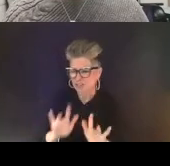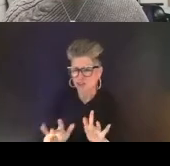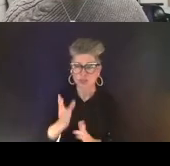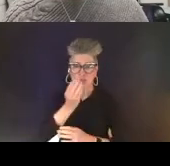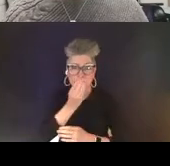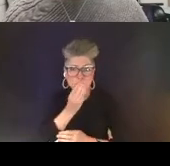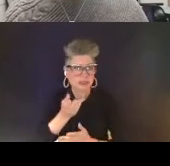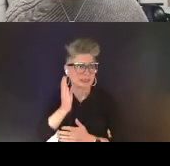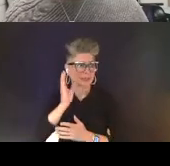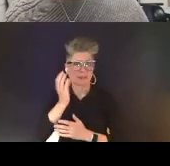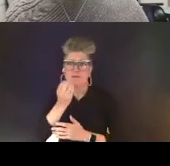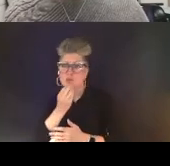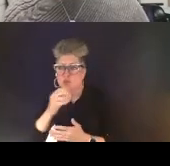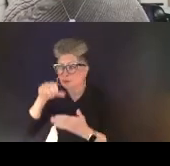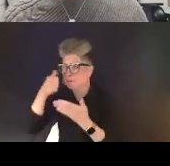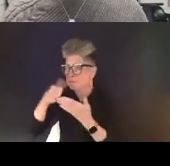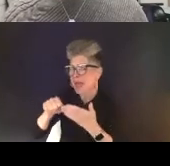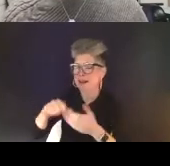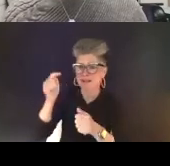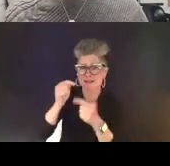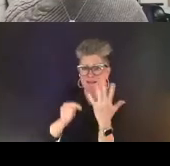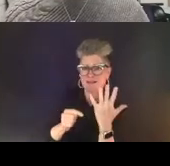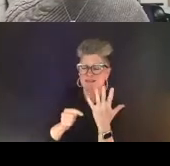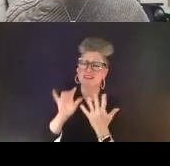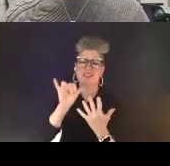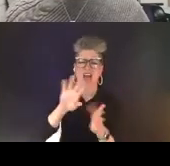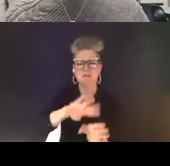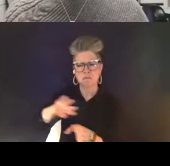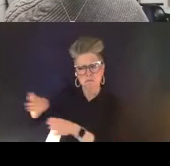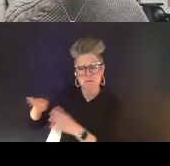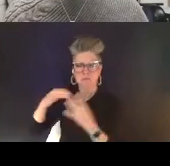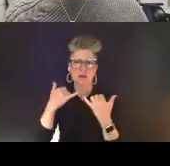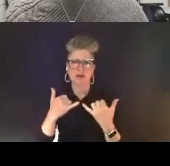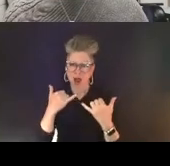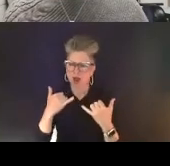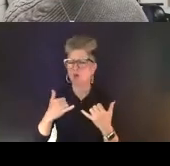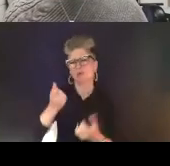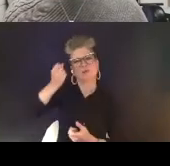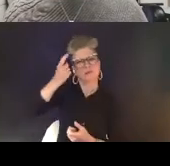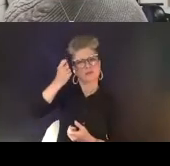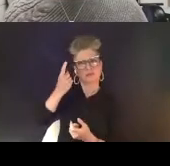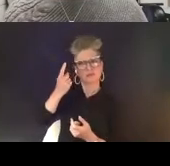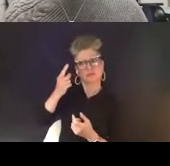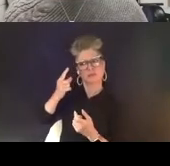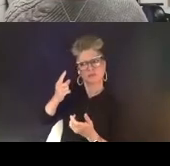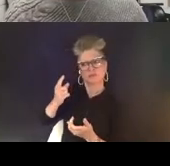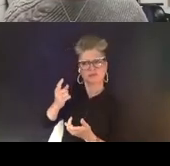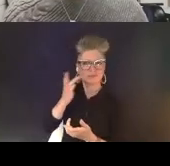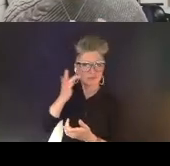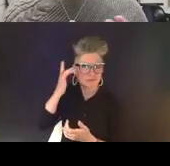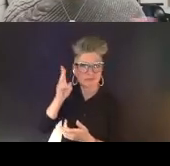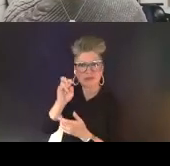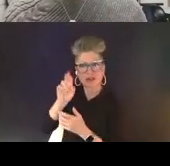groceries and mail and that sort of thing. That has certainly evolved over time. And the experts really feel that this is